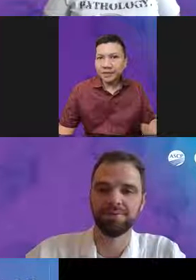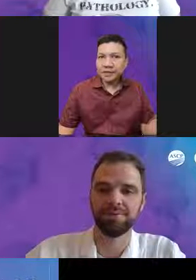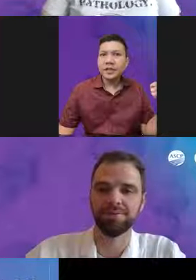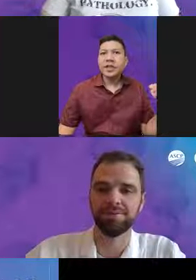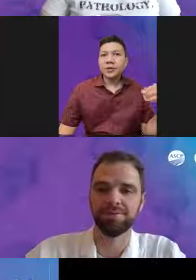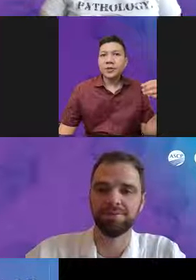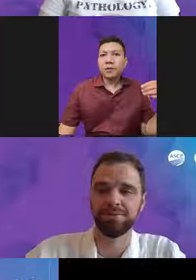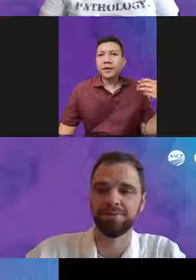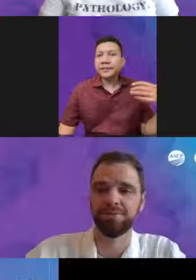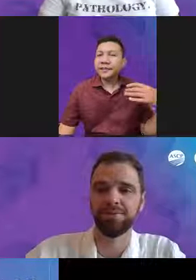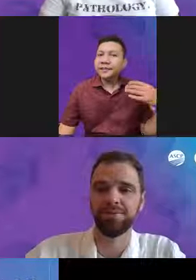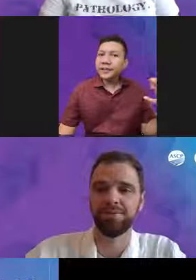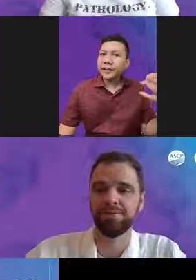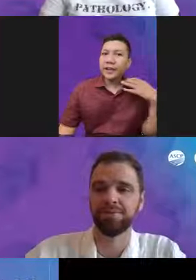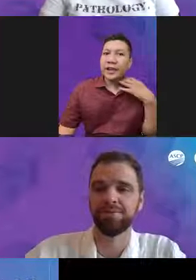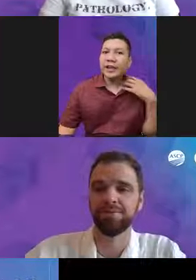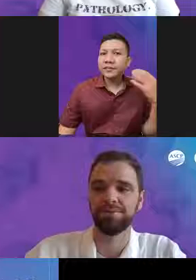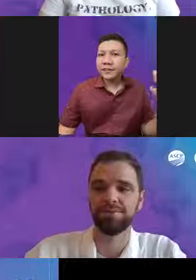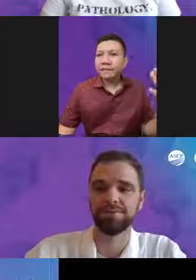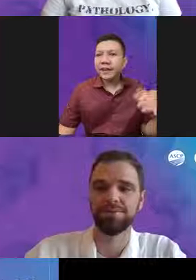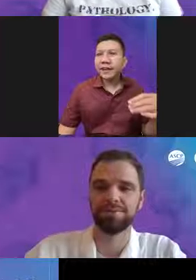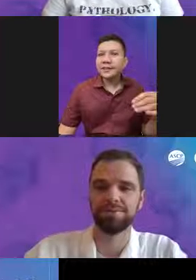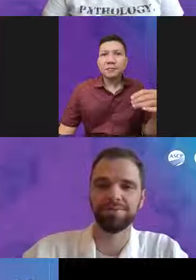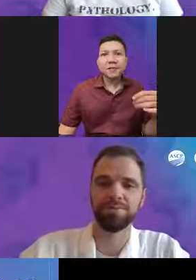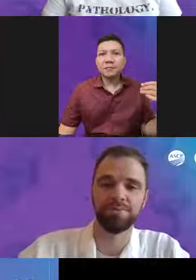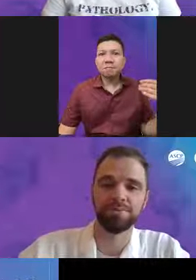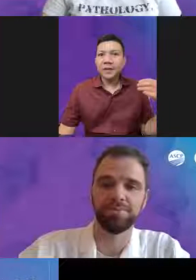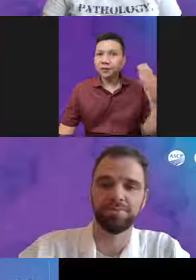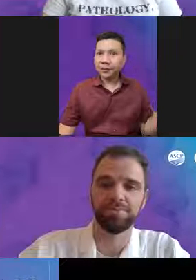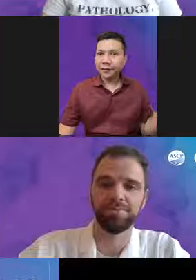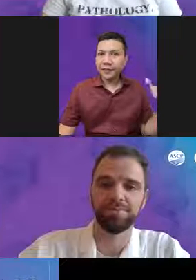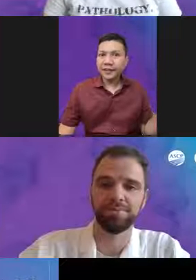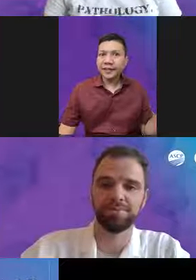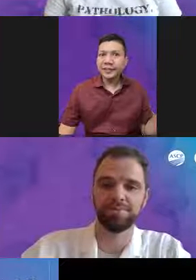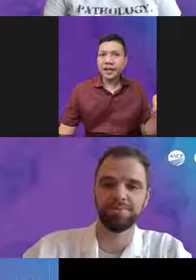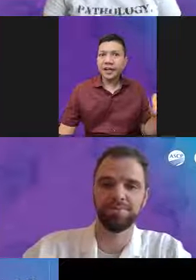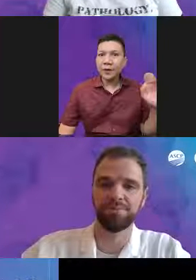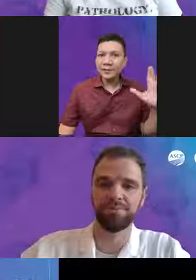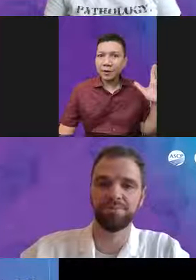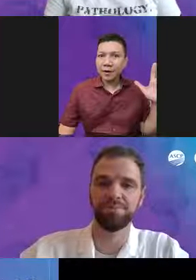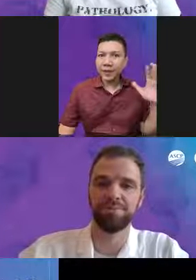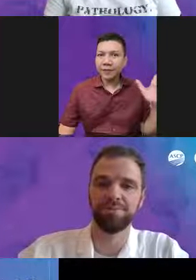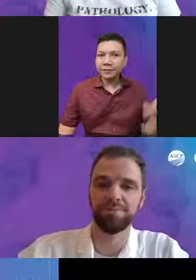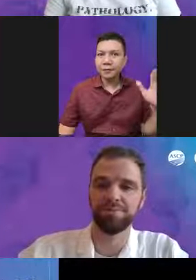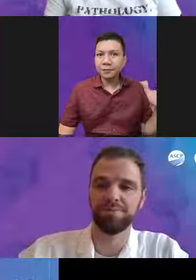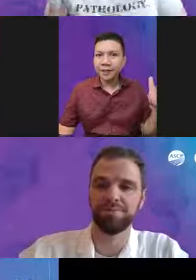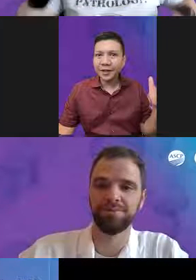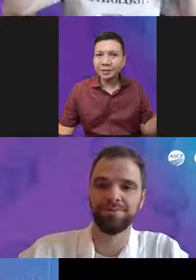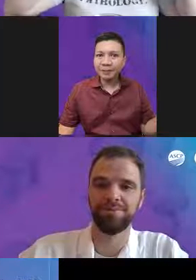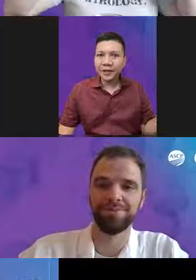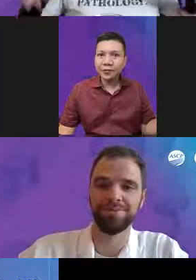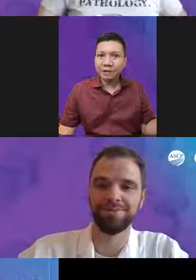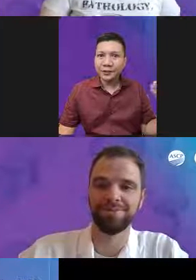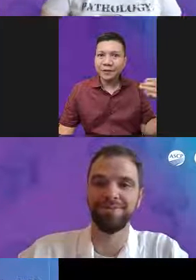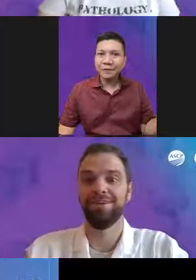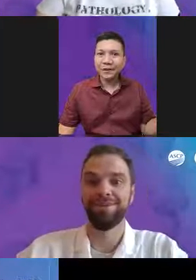stem cells. So it's like, I like to think of it as a trigger and wakes the bone marrow, hey, dude, wake up.